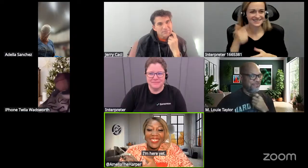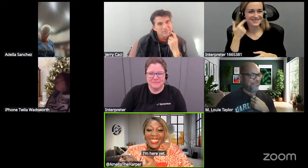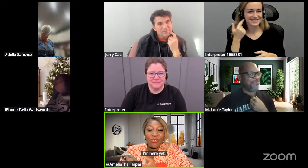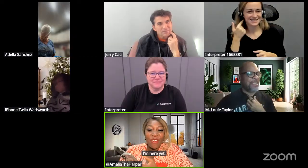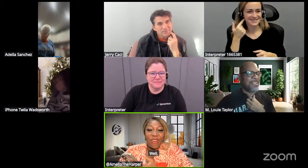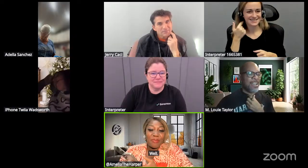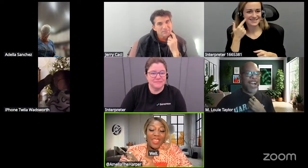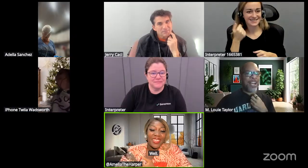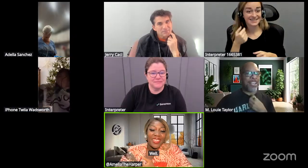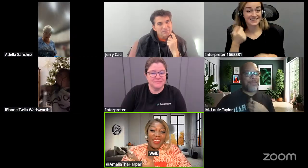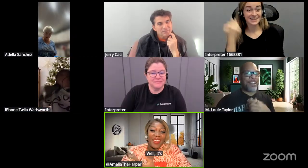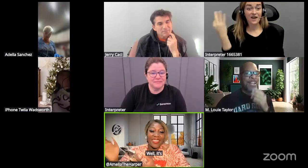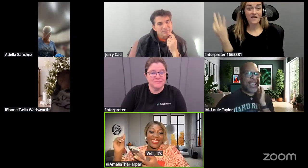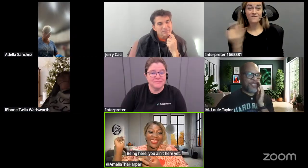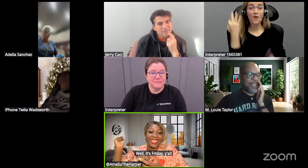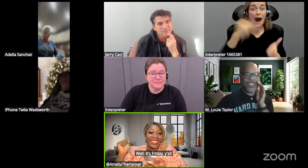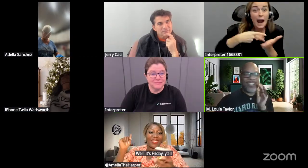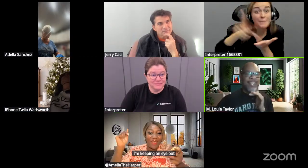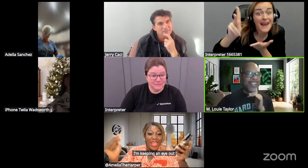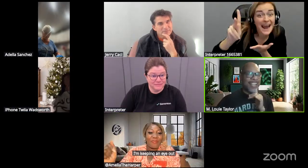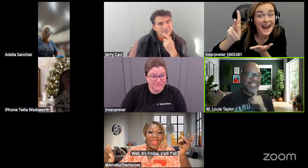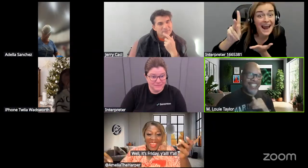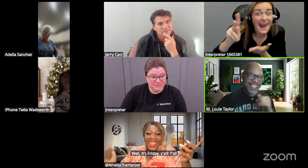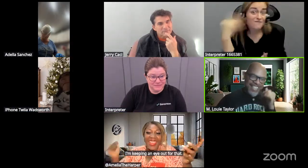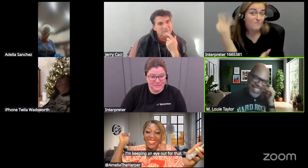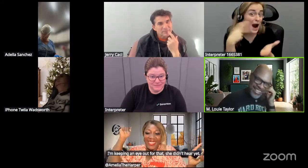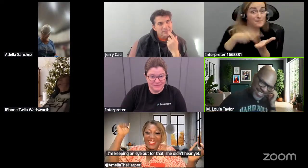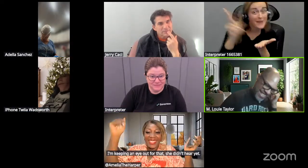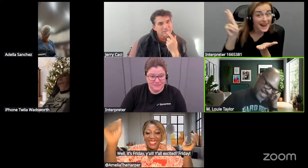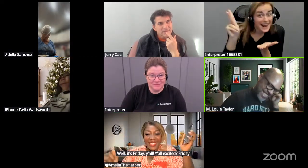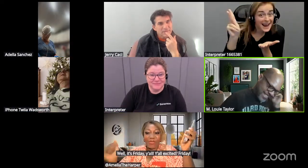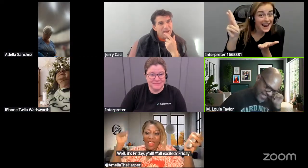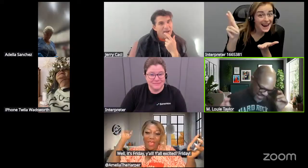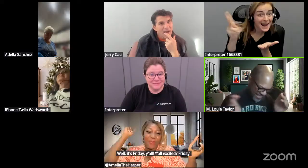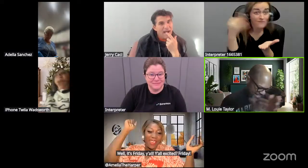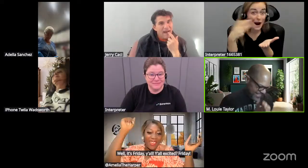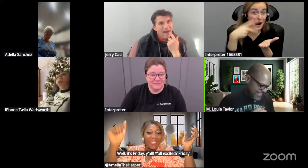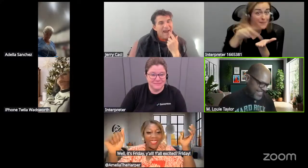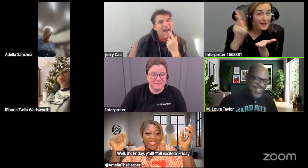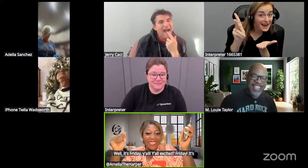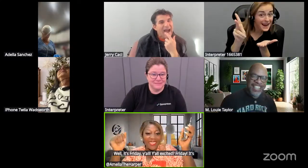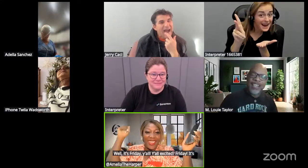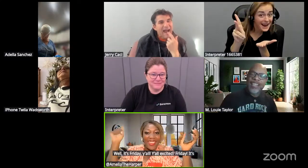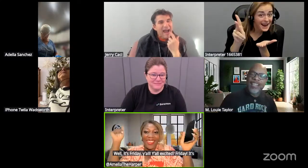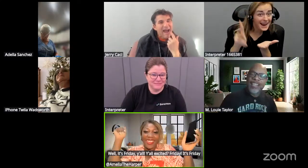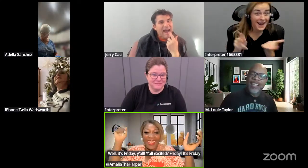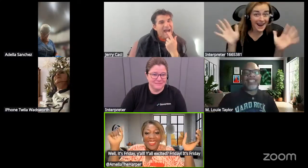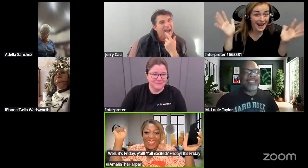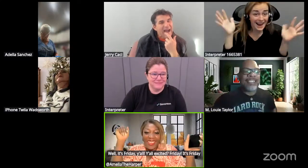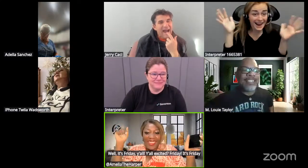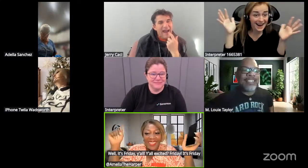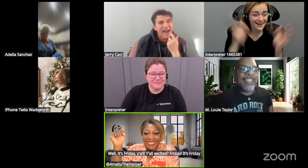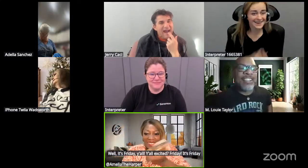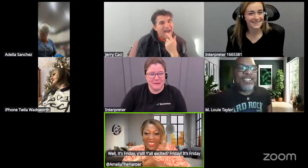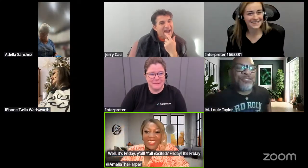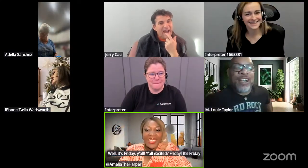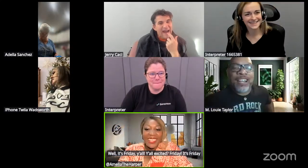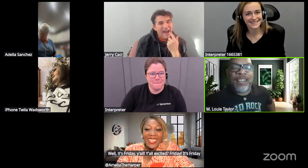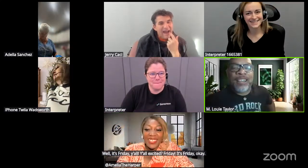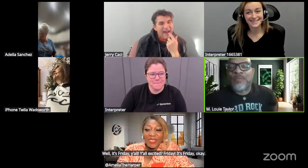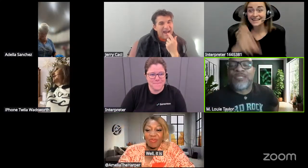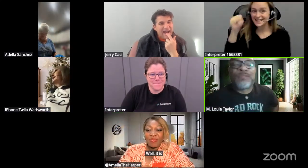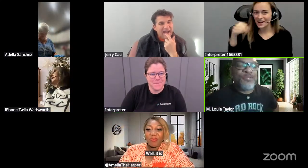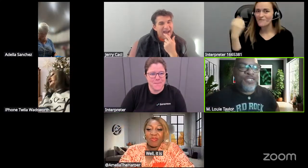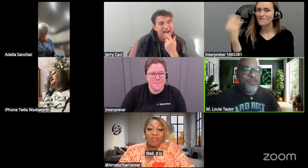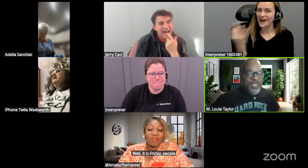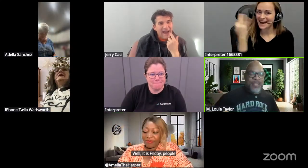well, it's Friday, I y'all. keep an Y'all eye out for excited? that. It's She ain't here yet. Friday. It's Friday. Hey. Well, it is Friday,